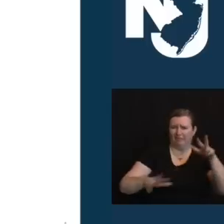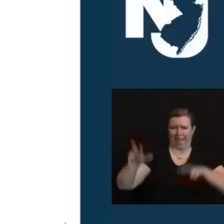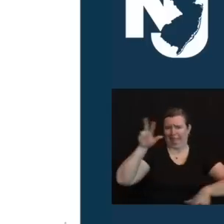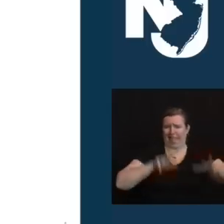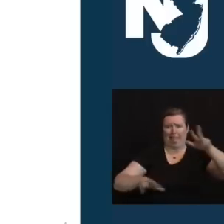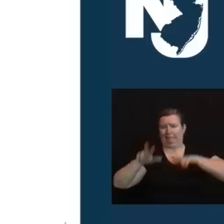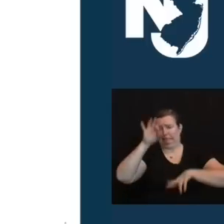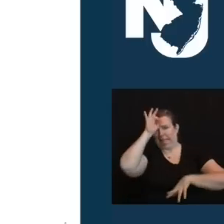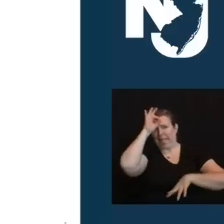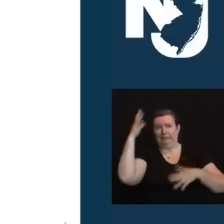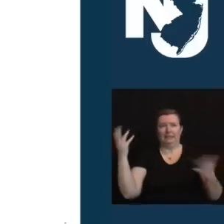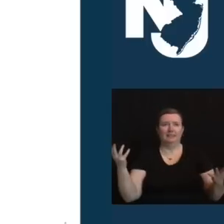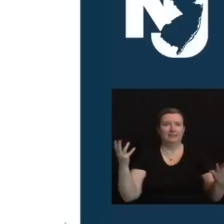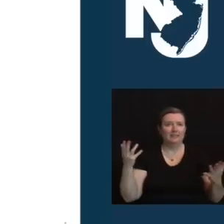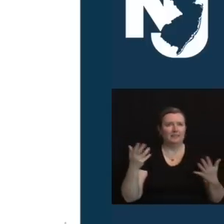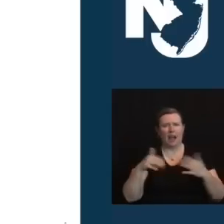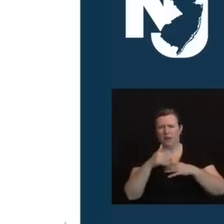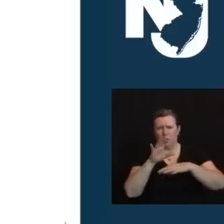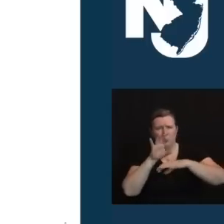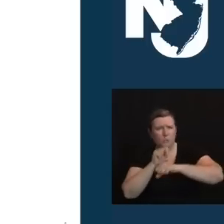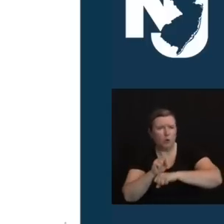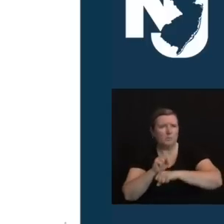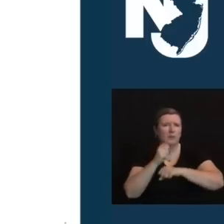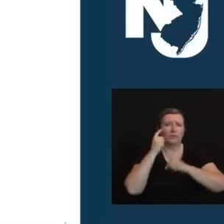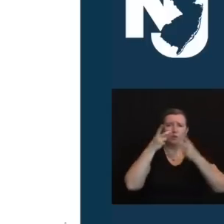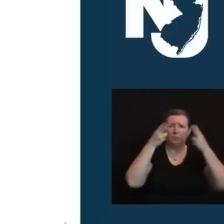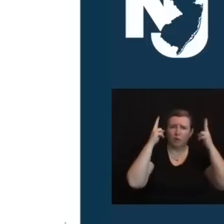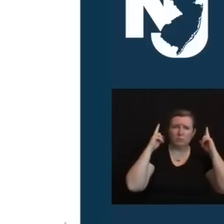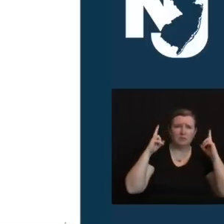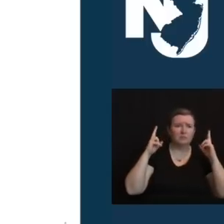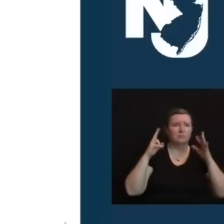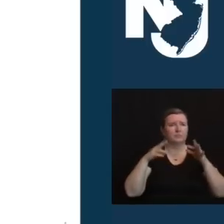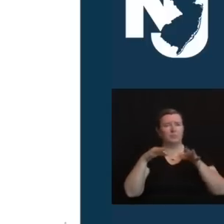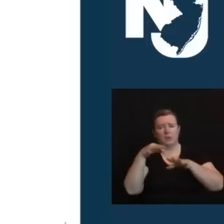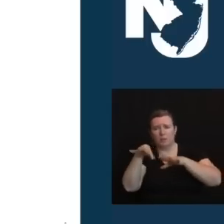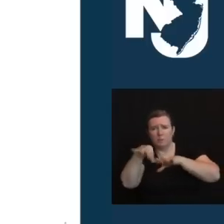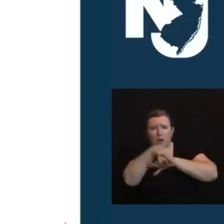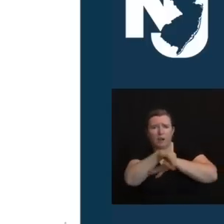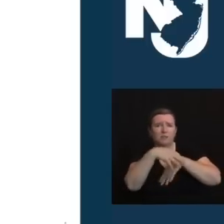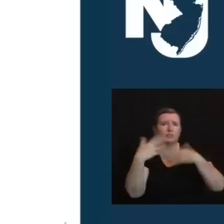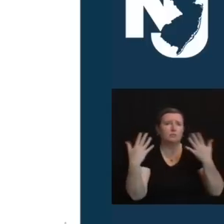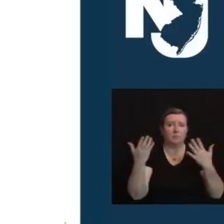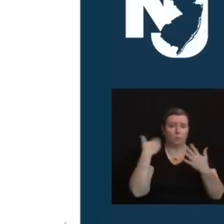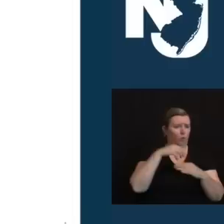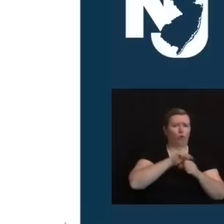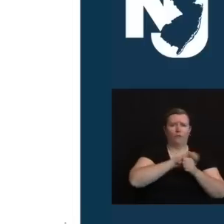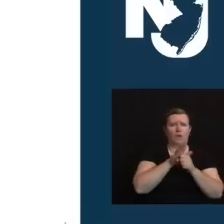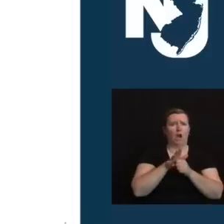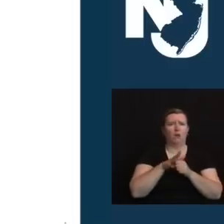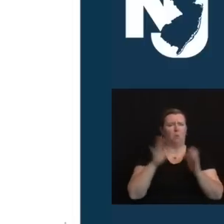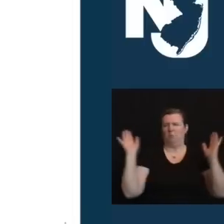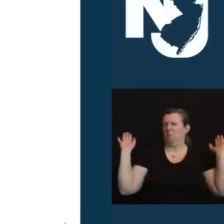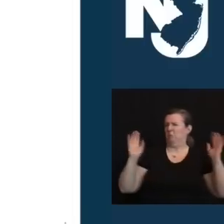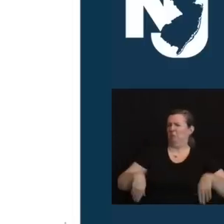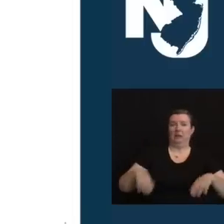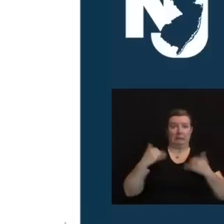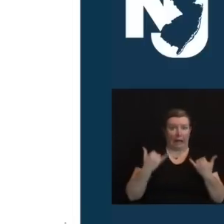do web booking for appointments at a barbershop or a nail salon. And that was okay pre-COVID, but now in an era of